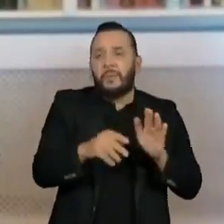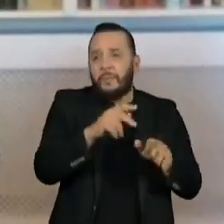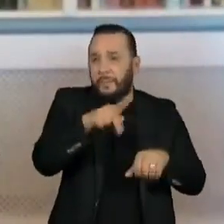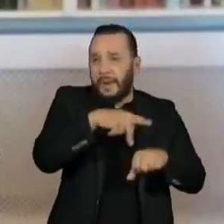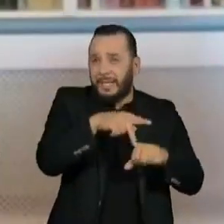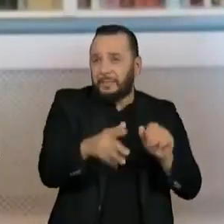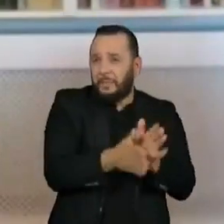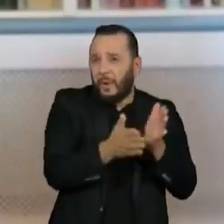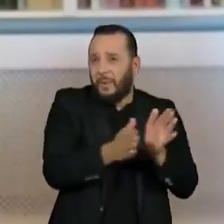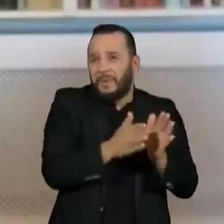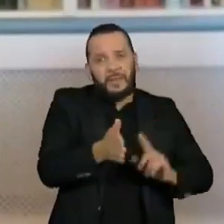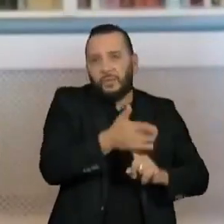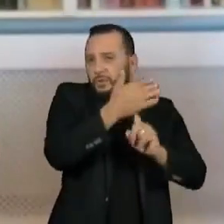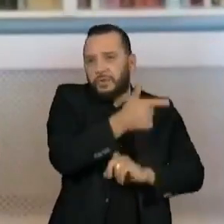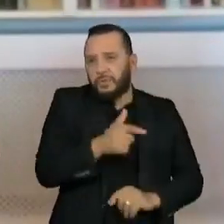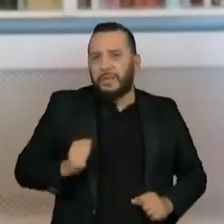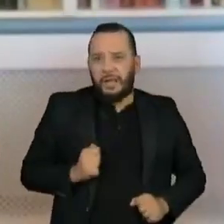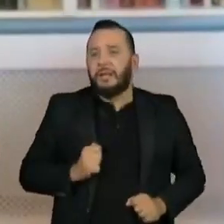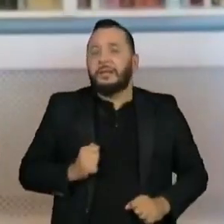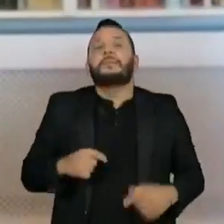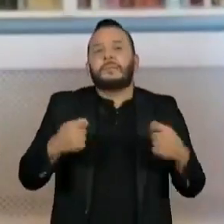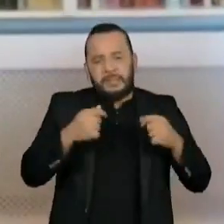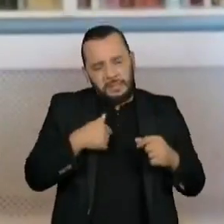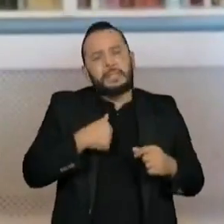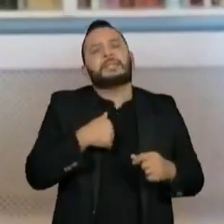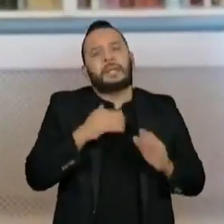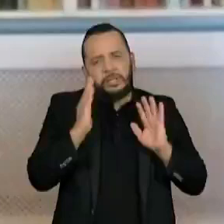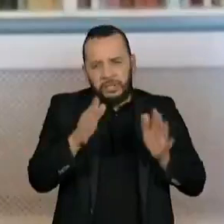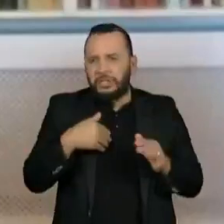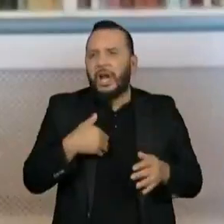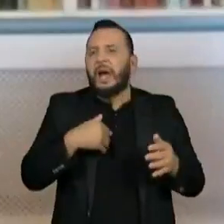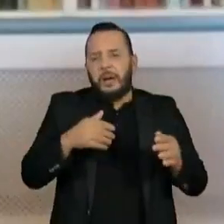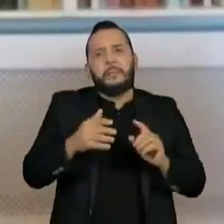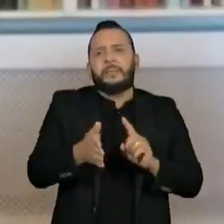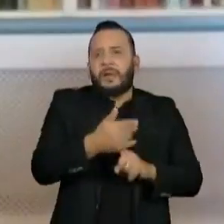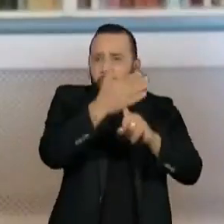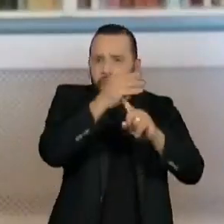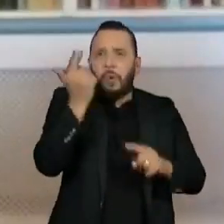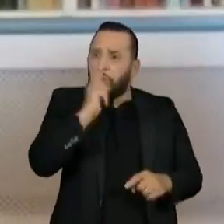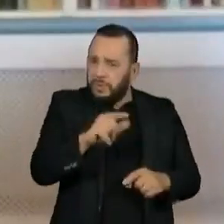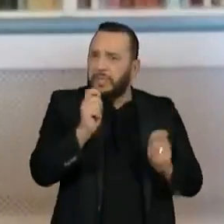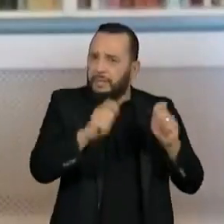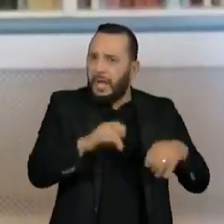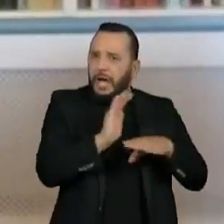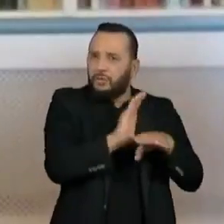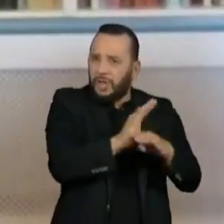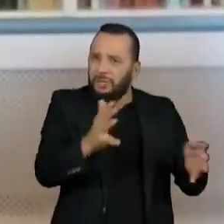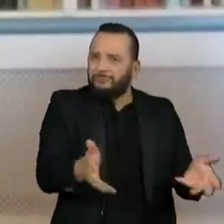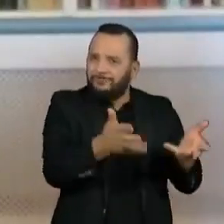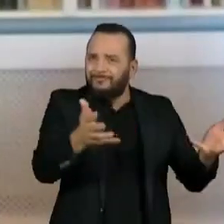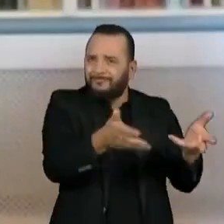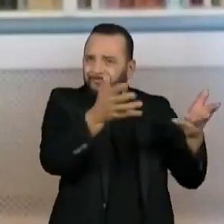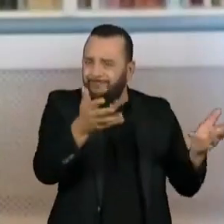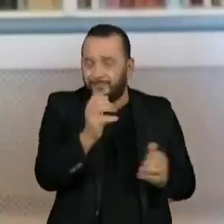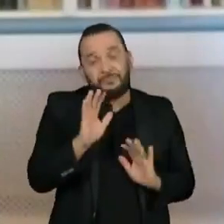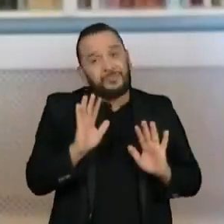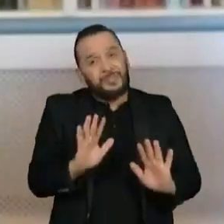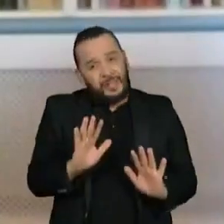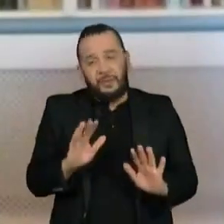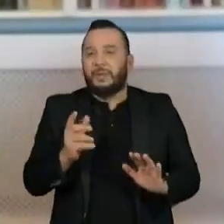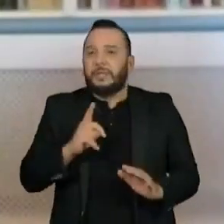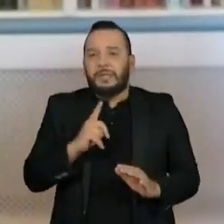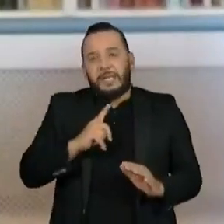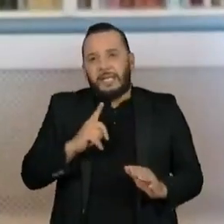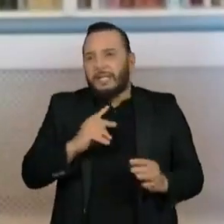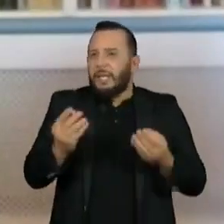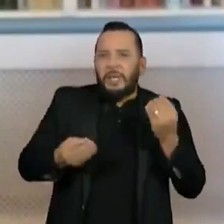skills and the training nearly as much as they should be to help them. So they have that dilemma a different dilemma in taking